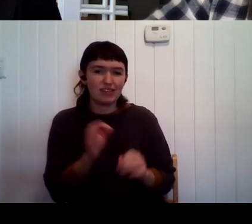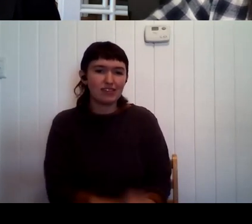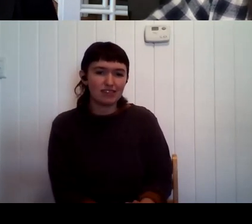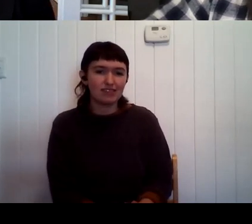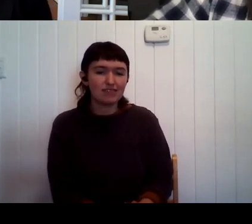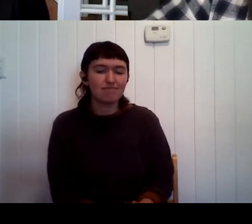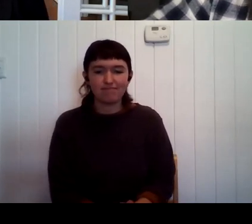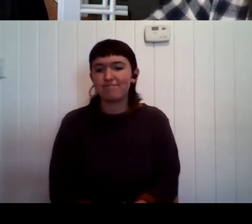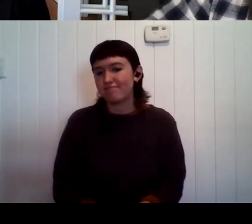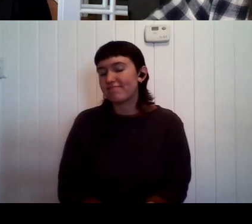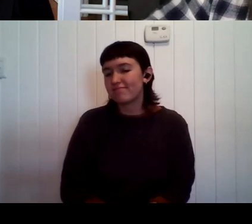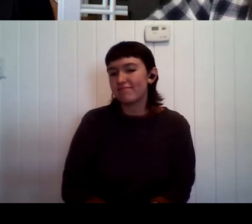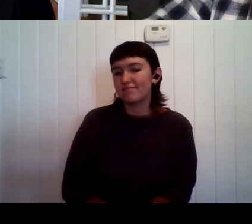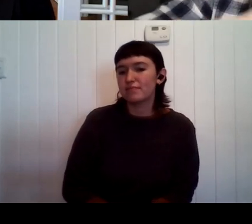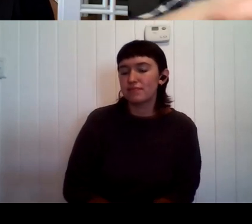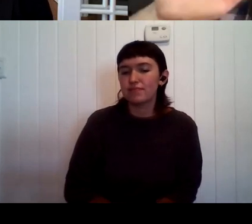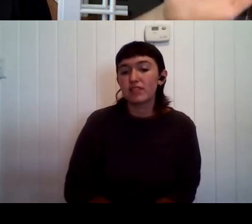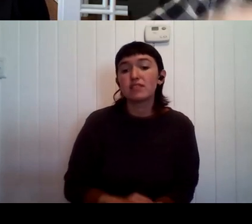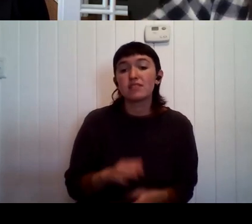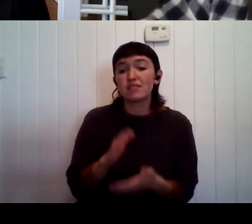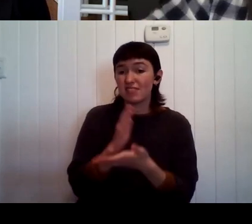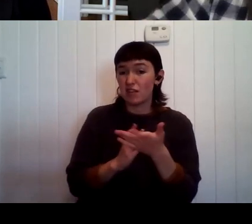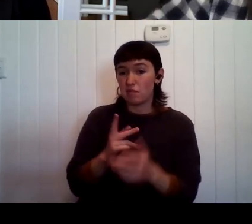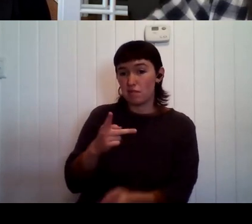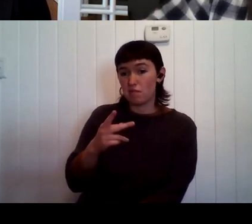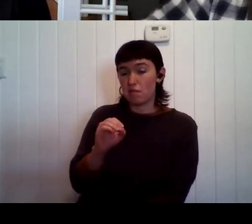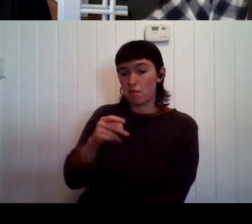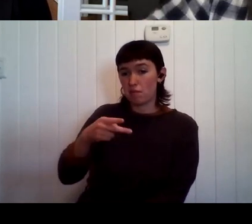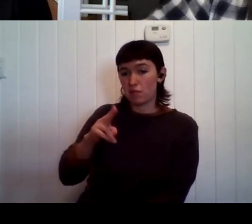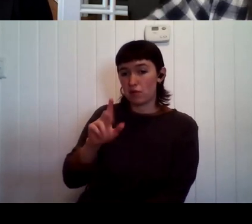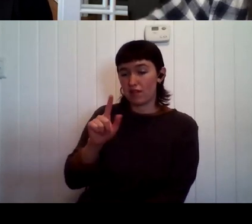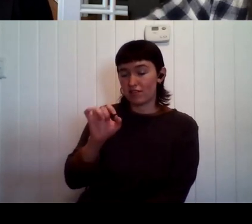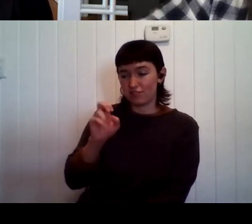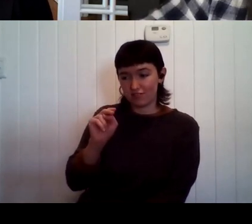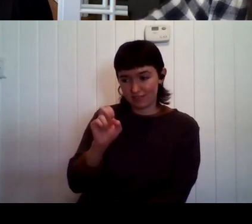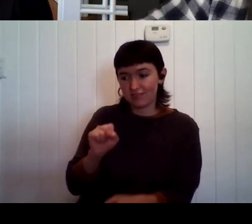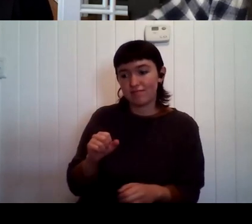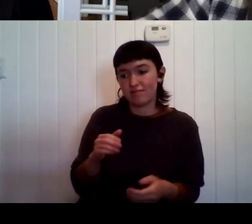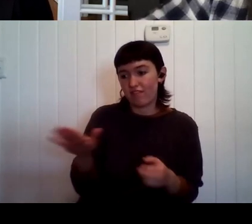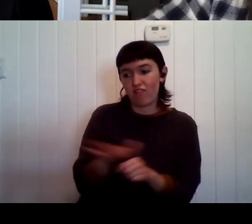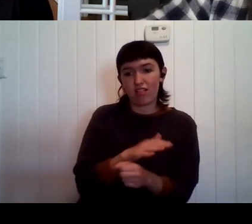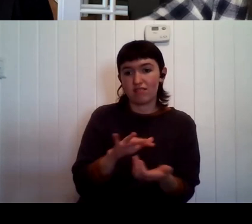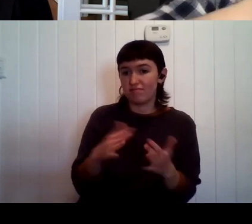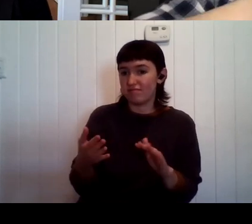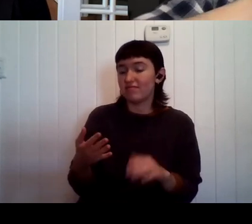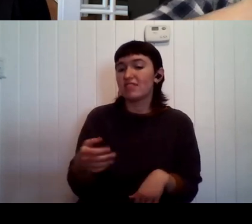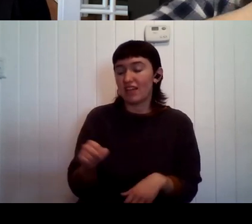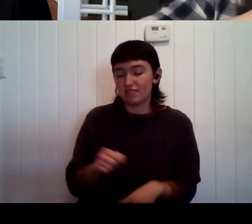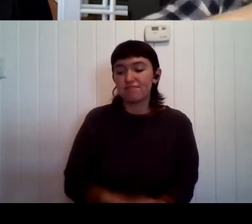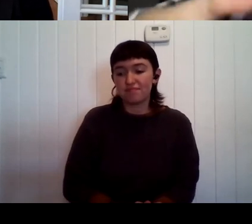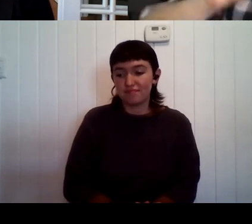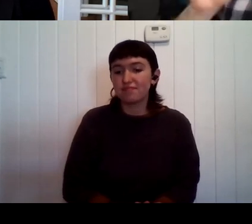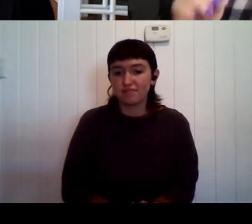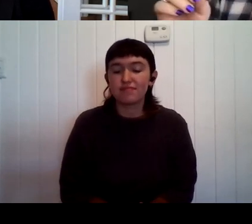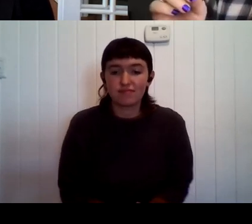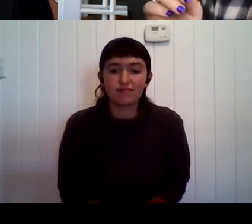Cool. There's definitely populations that have been totally wiped out. One example that you can think of, I